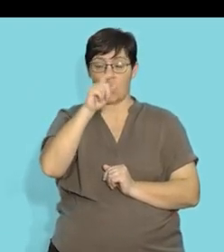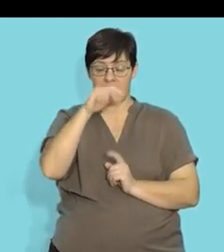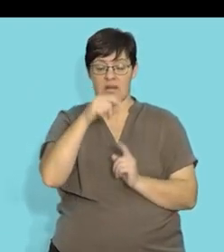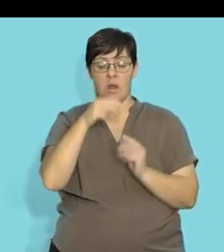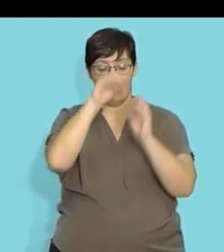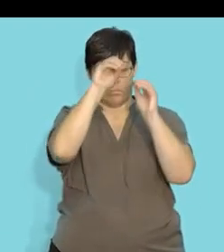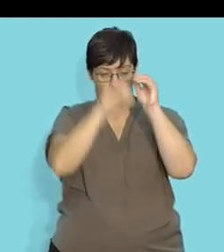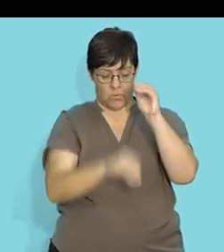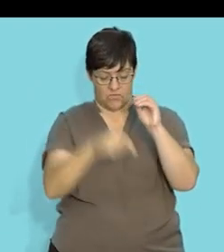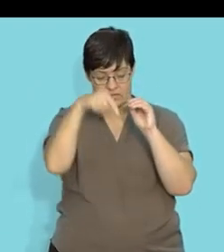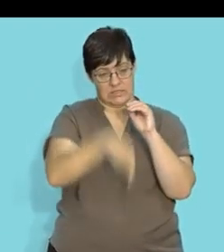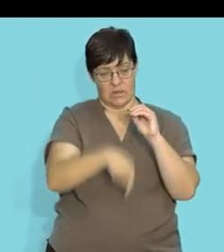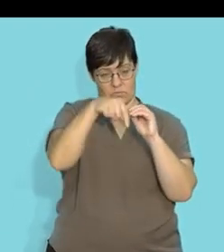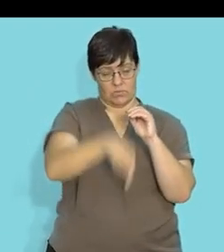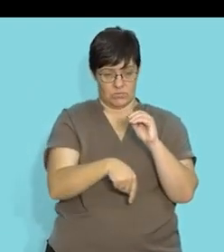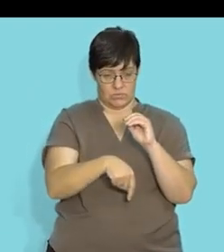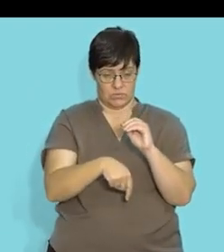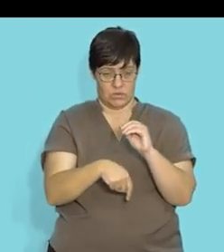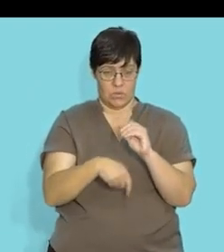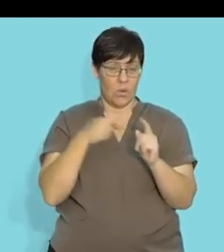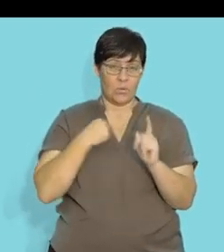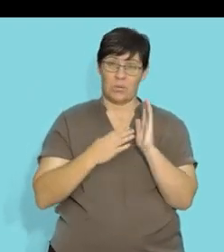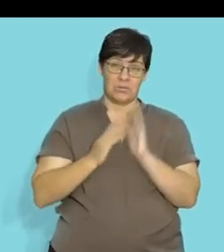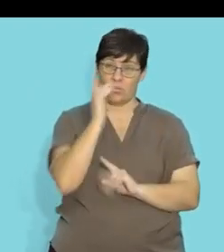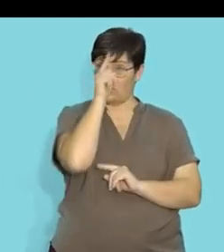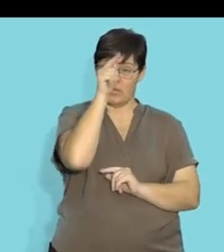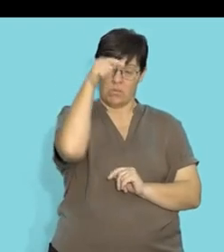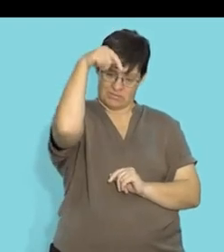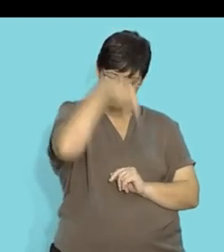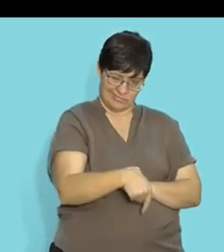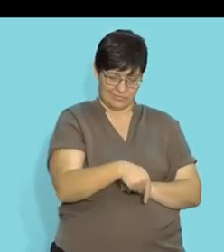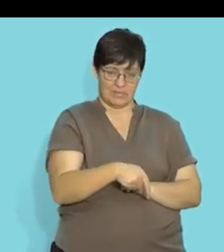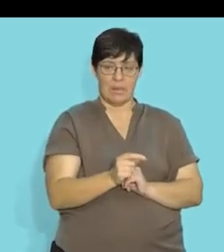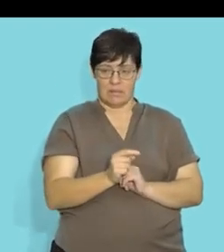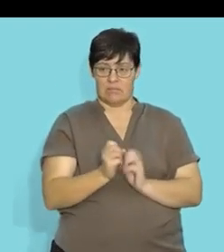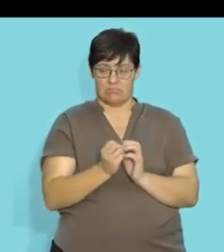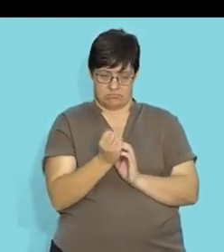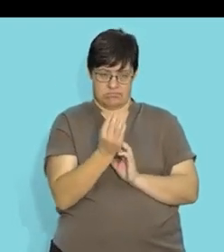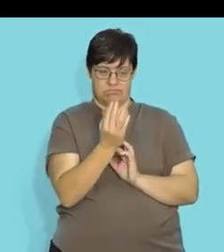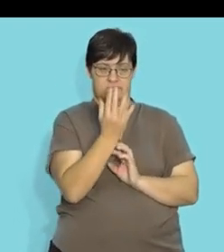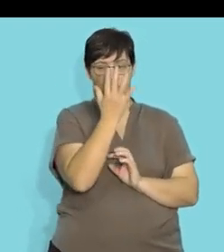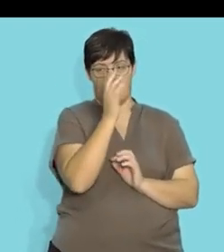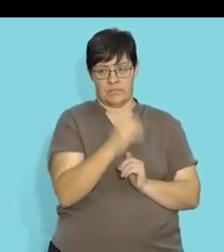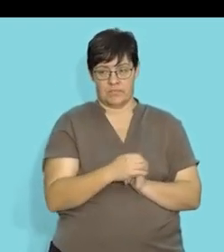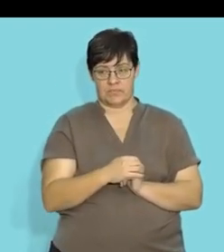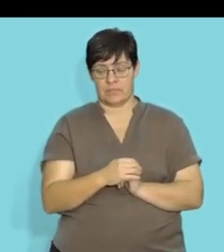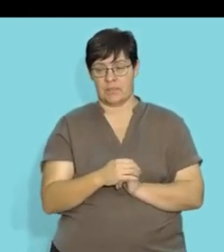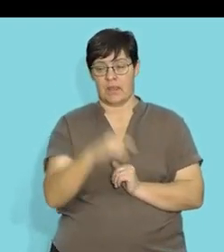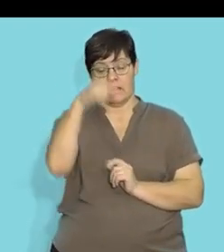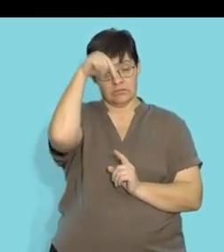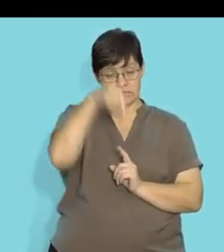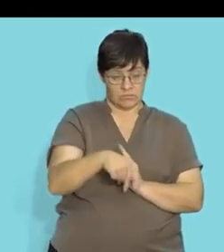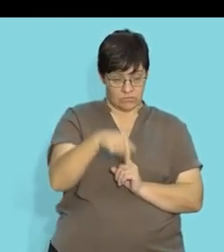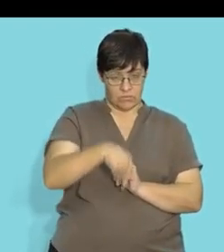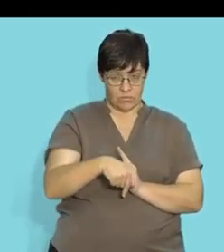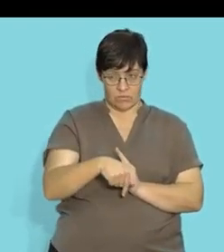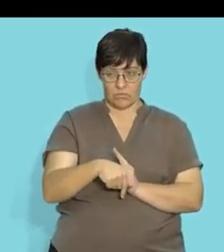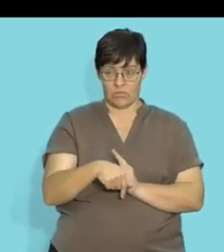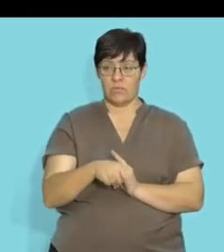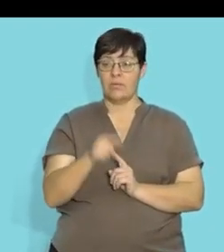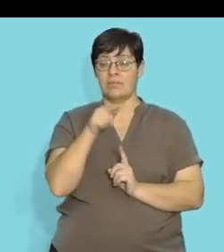will tend to move away from that stimulus of light in the opposite direction. And as they move in the opposite